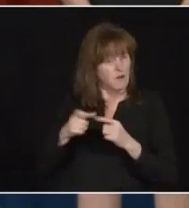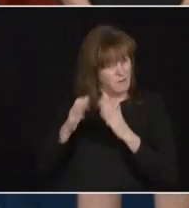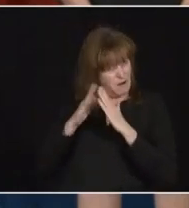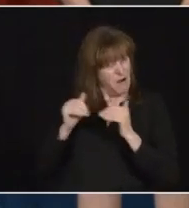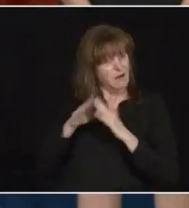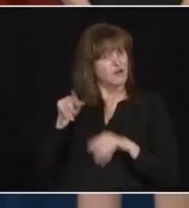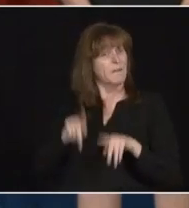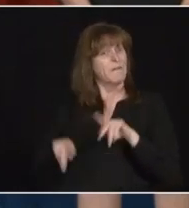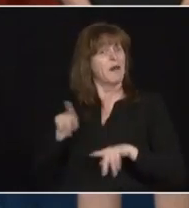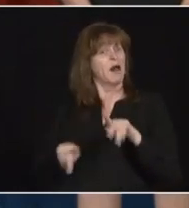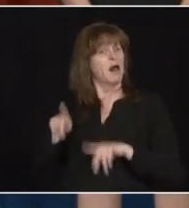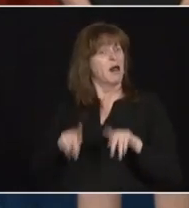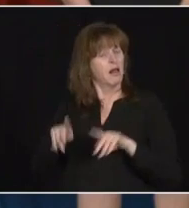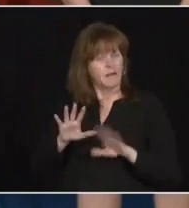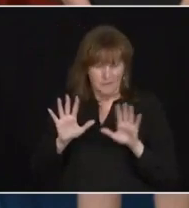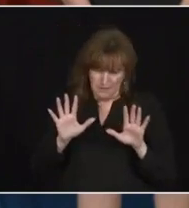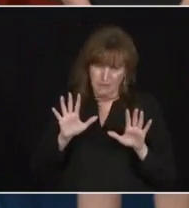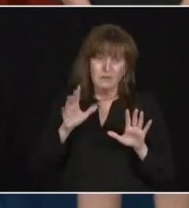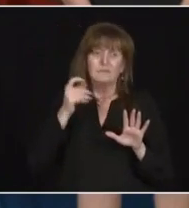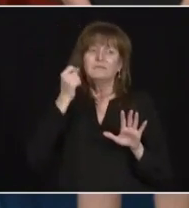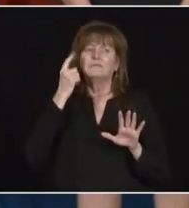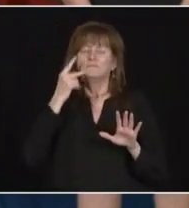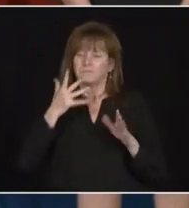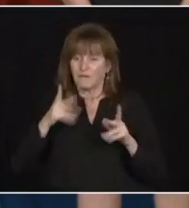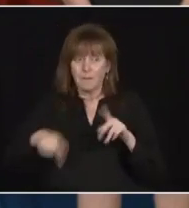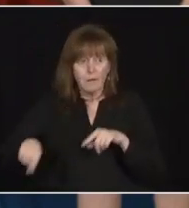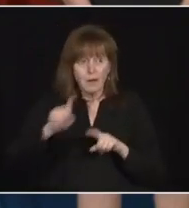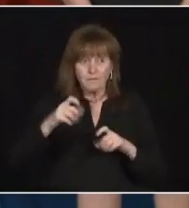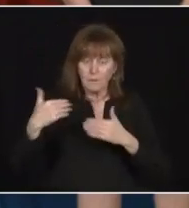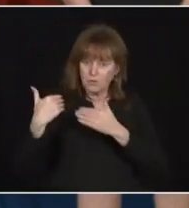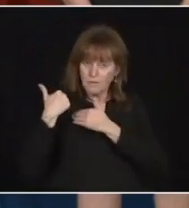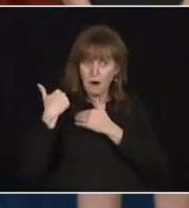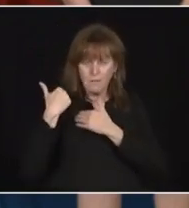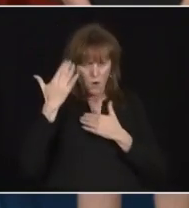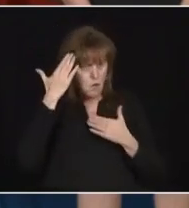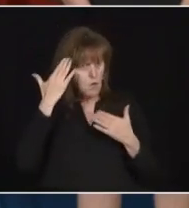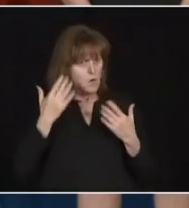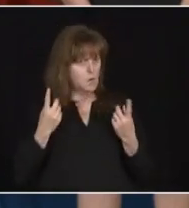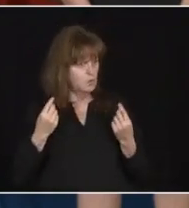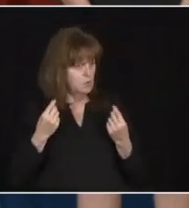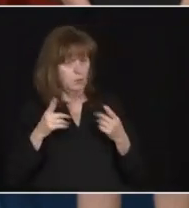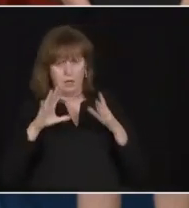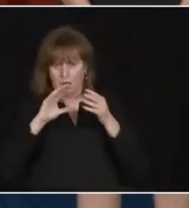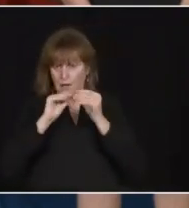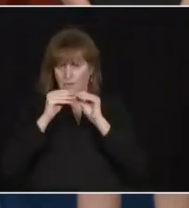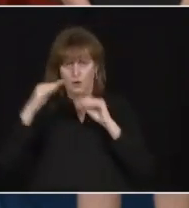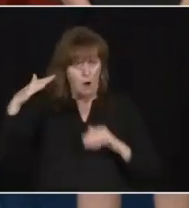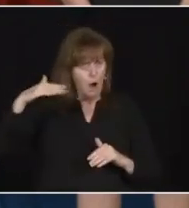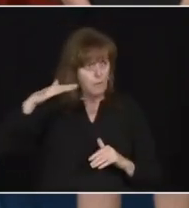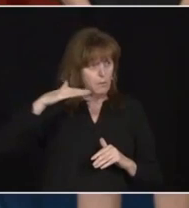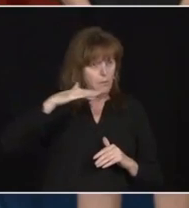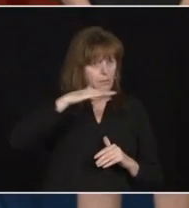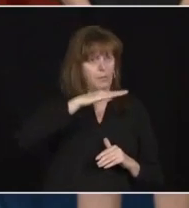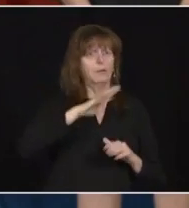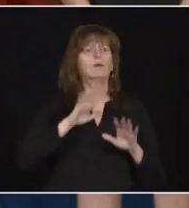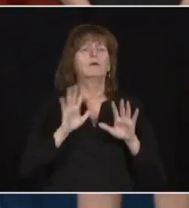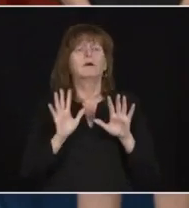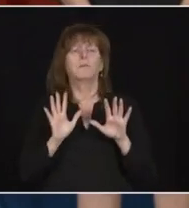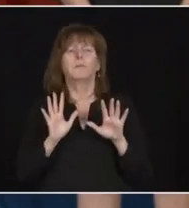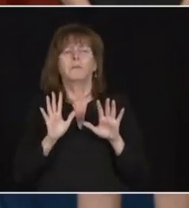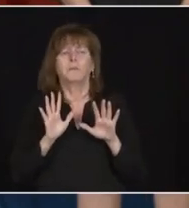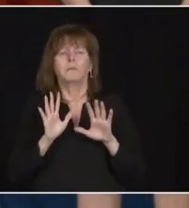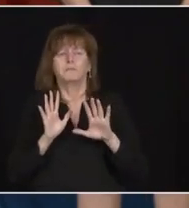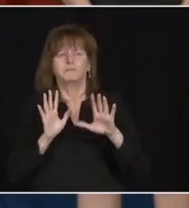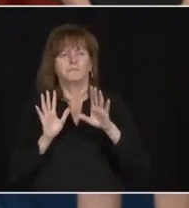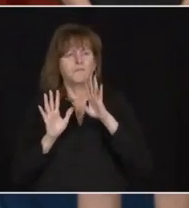down, we'll have that conversation. So if you follow up by the end of the week, I think it's Wednesday or Thursday,